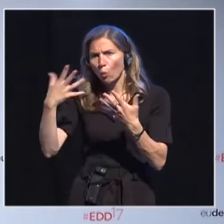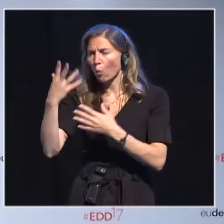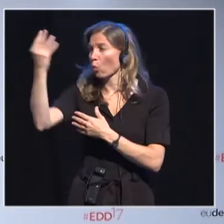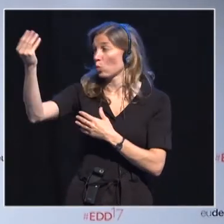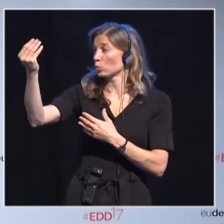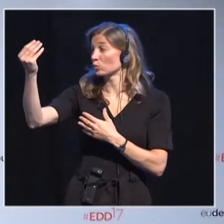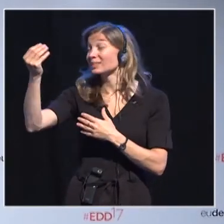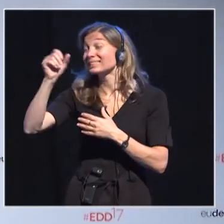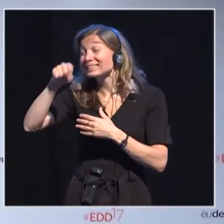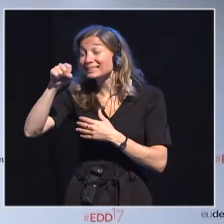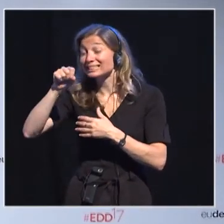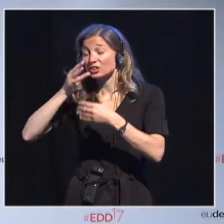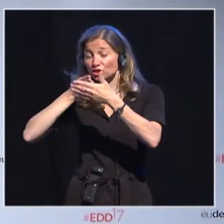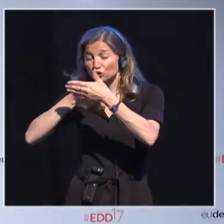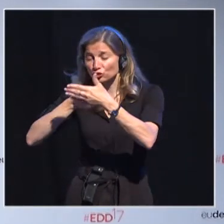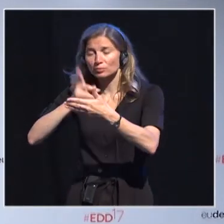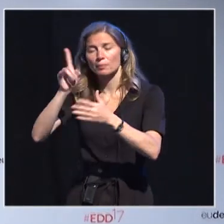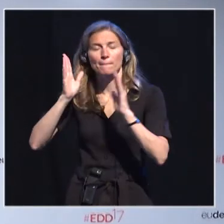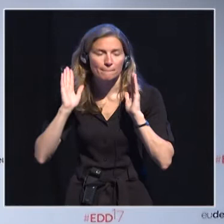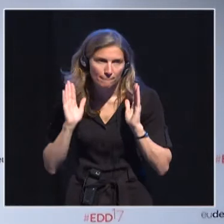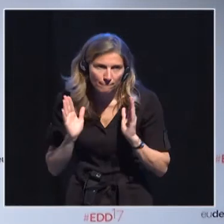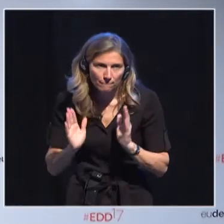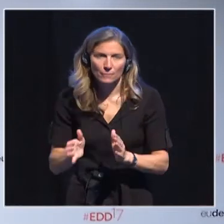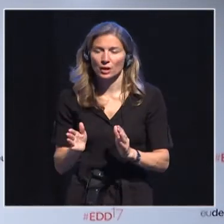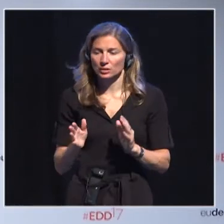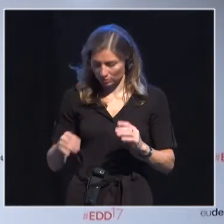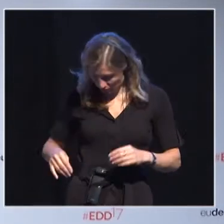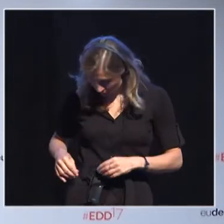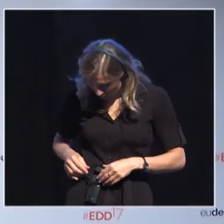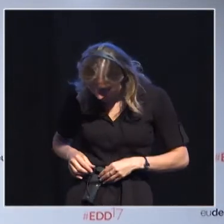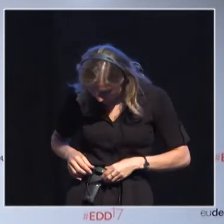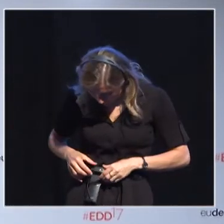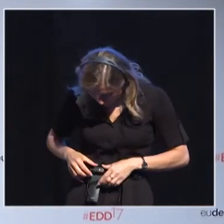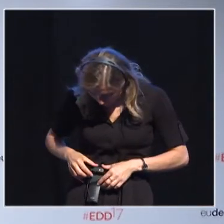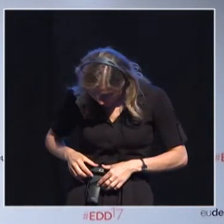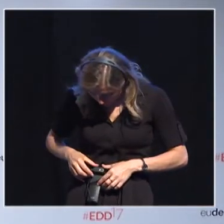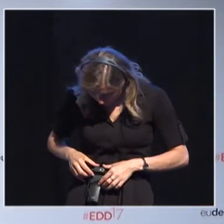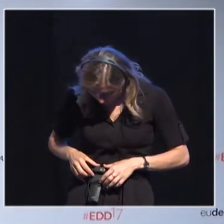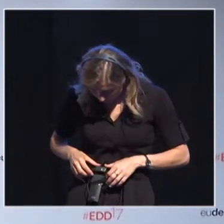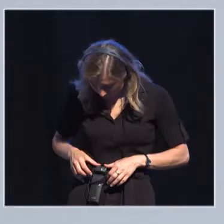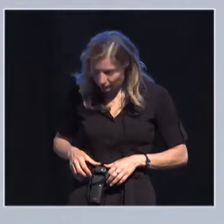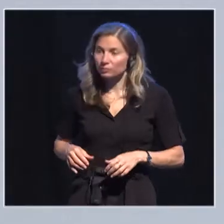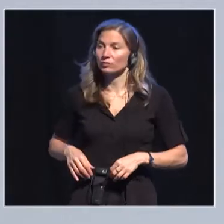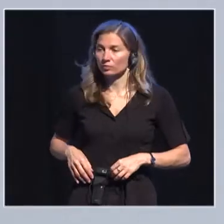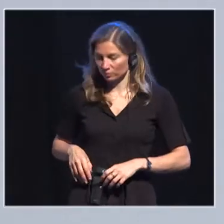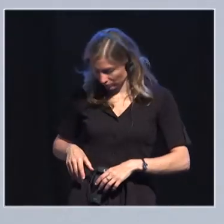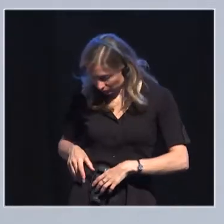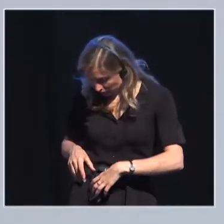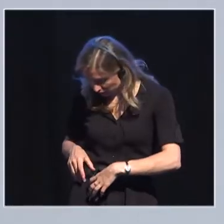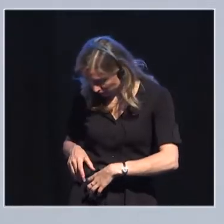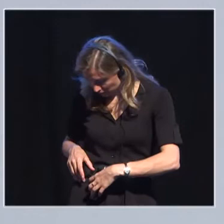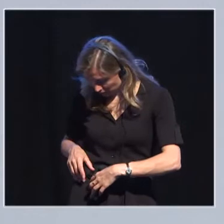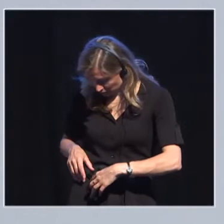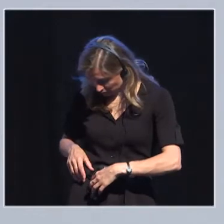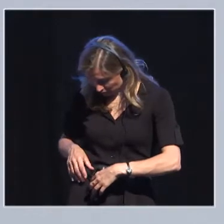but we need to improve also the conditions for these investments to take place in our countries. We need to promote the role of the